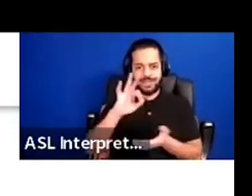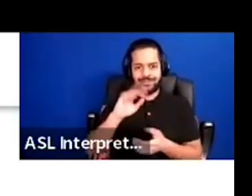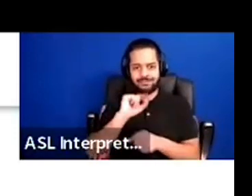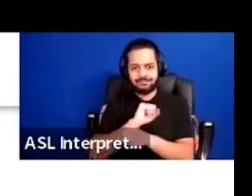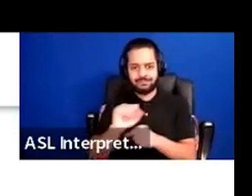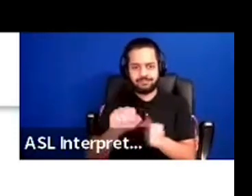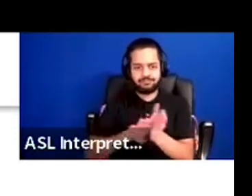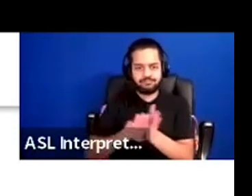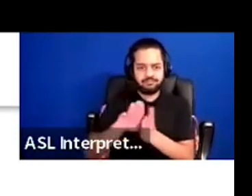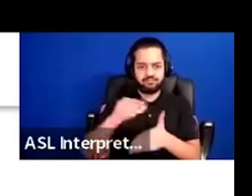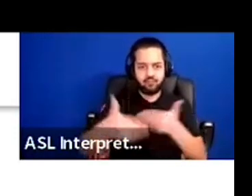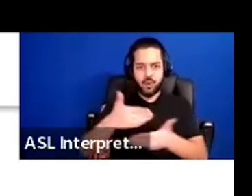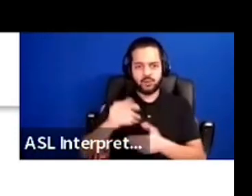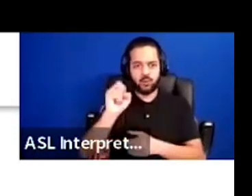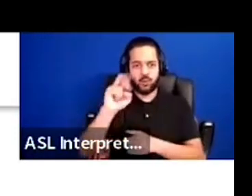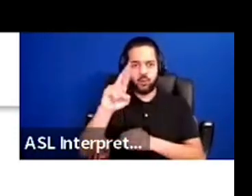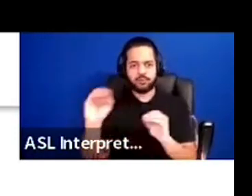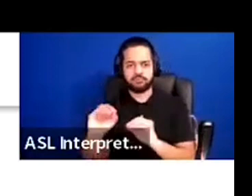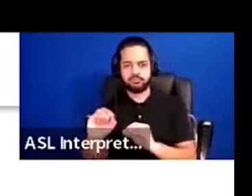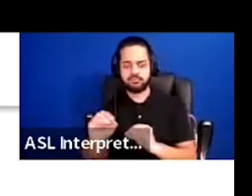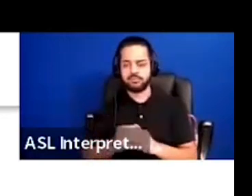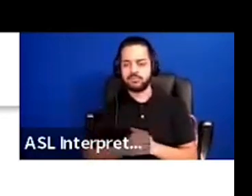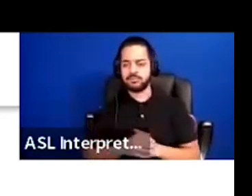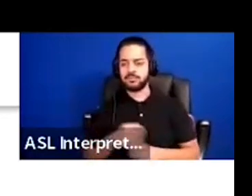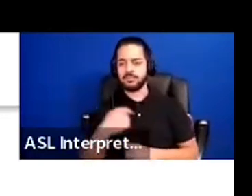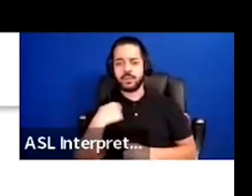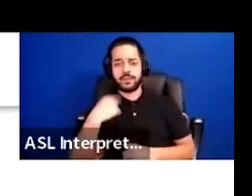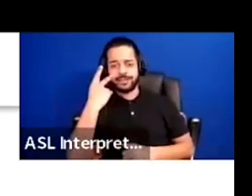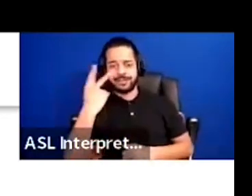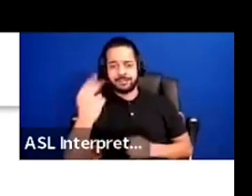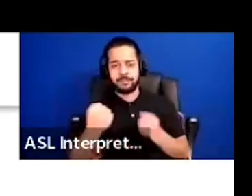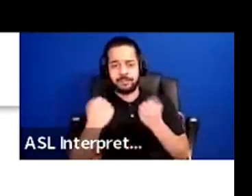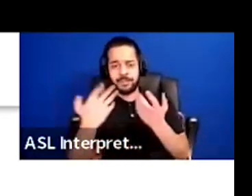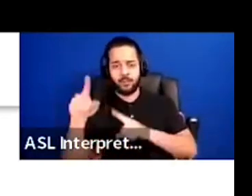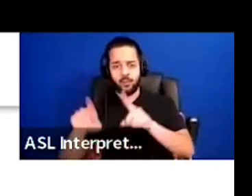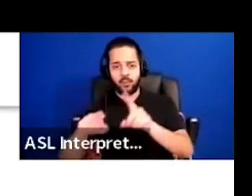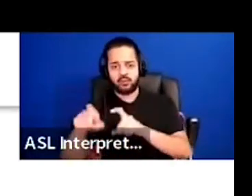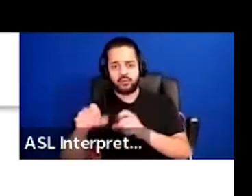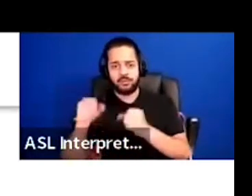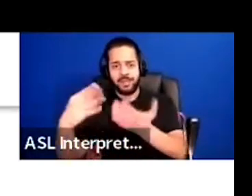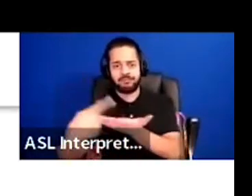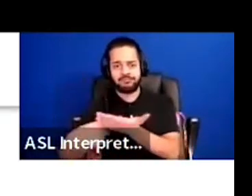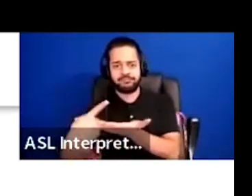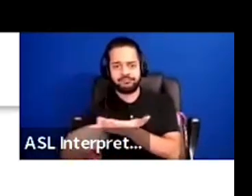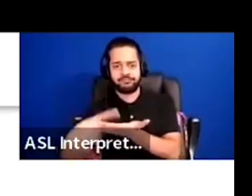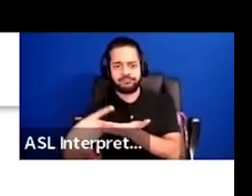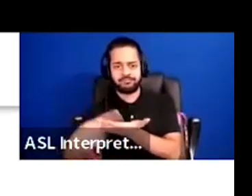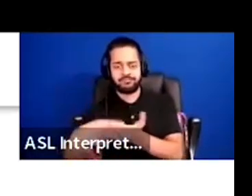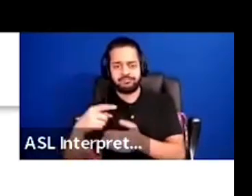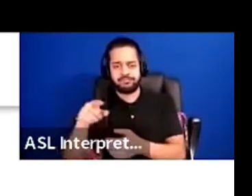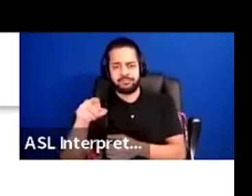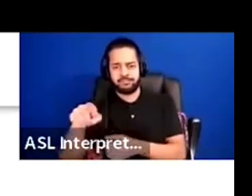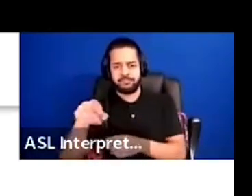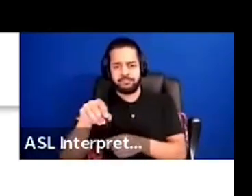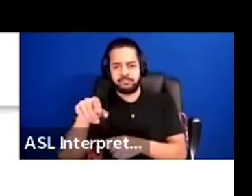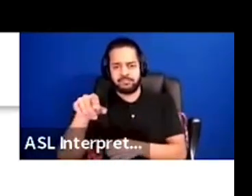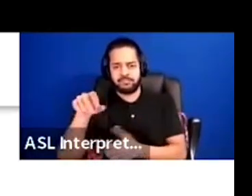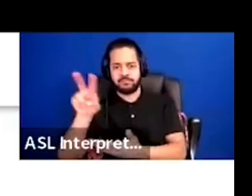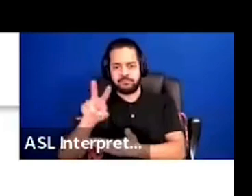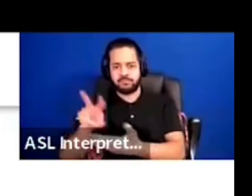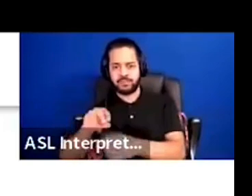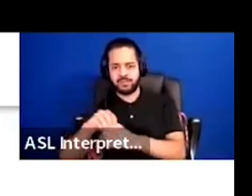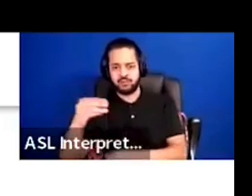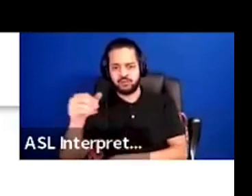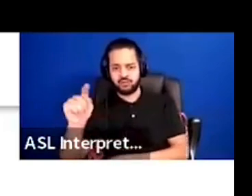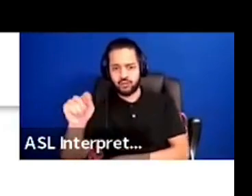I see a few questions and discussions. Again, Erica, thank you for that. I see a few questions and discussions in the